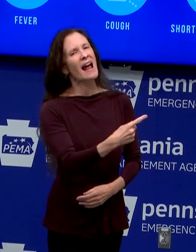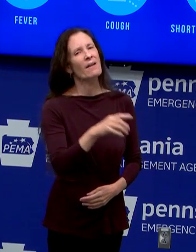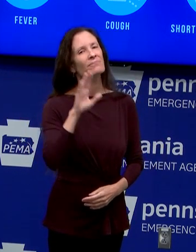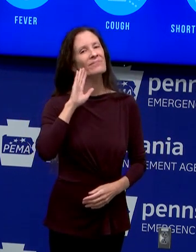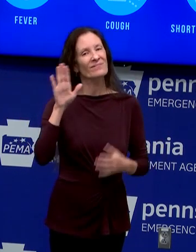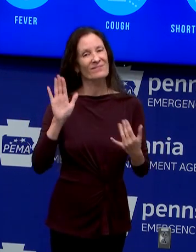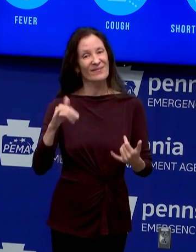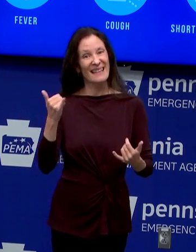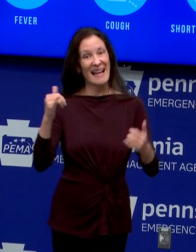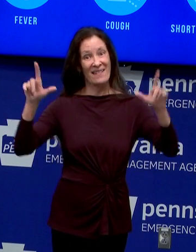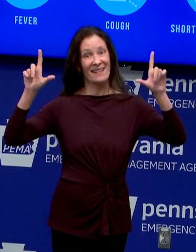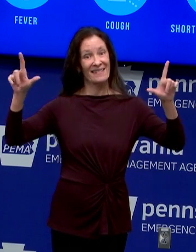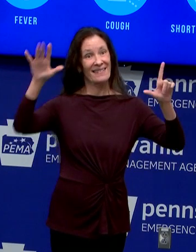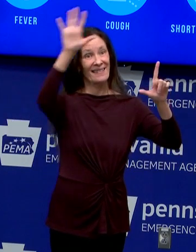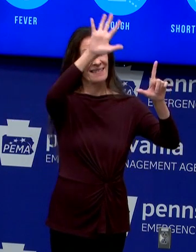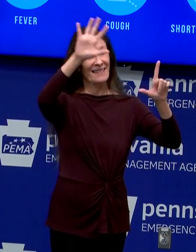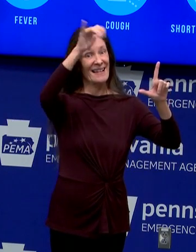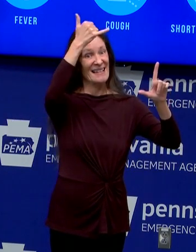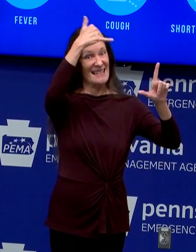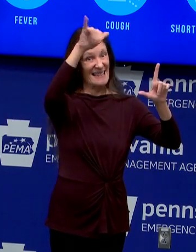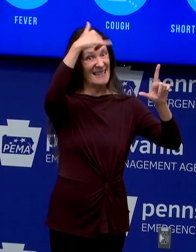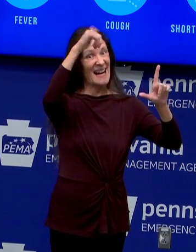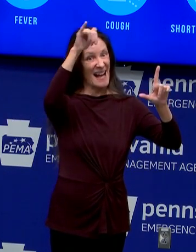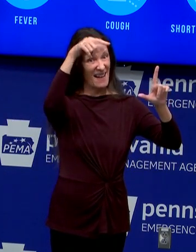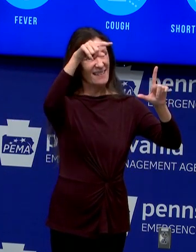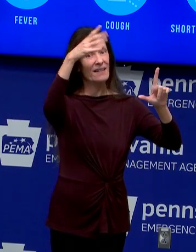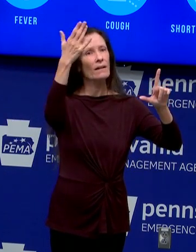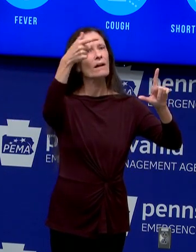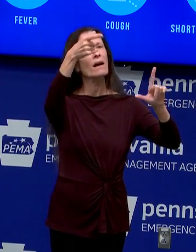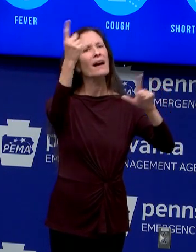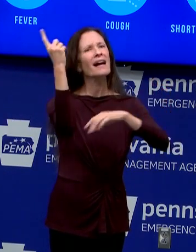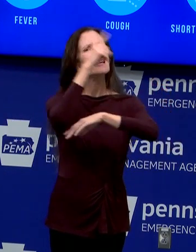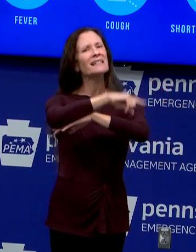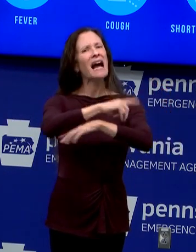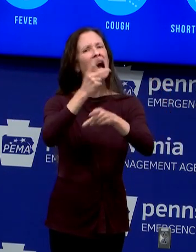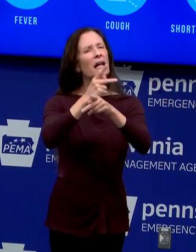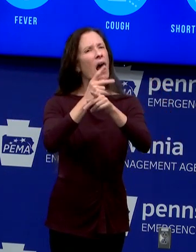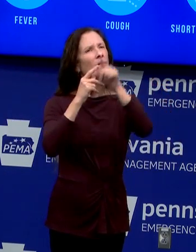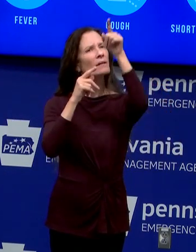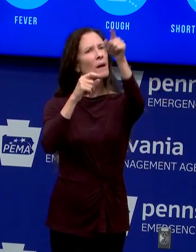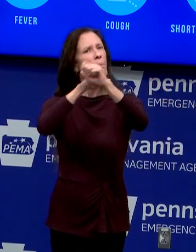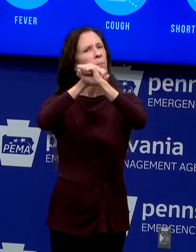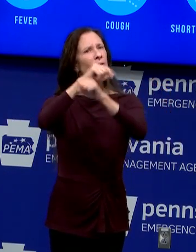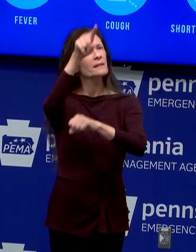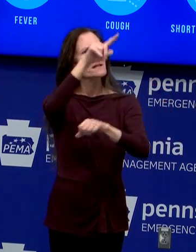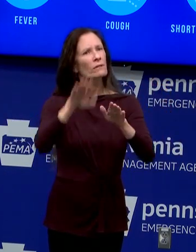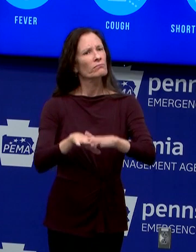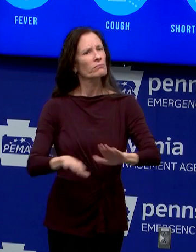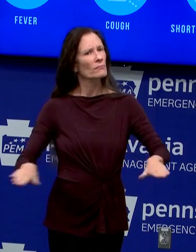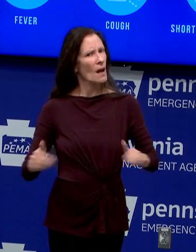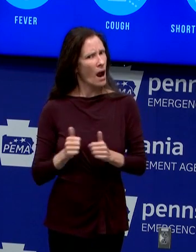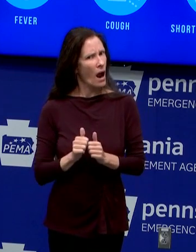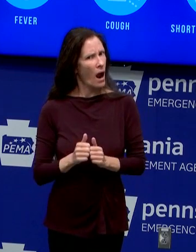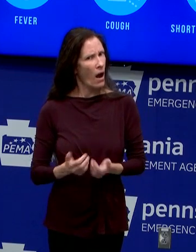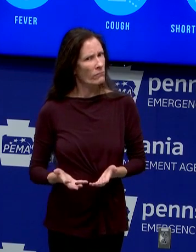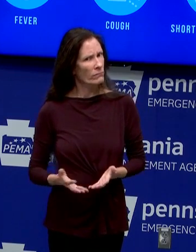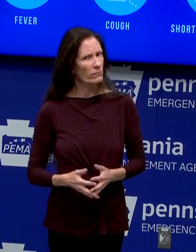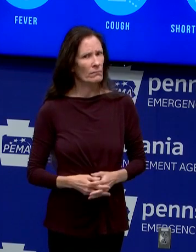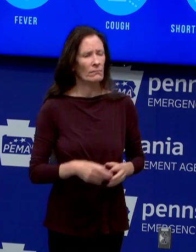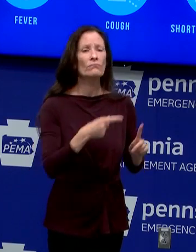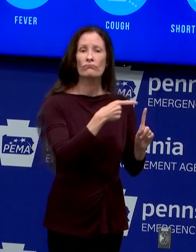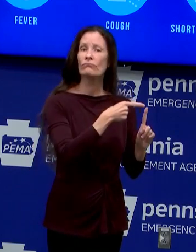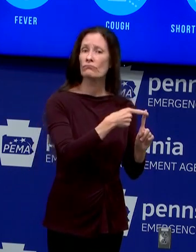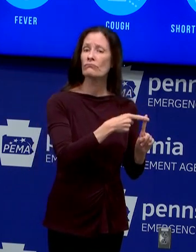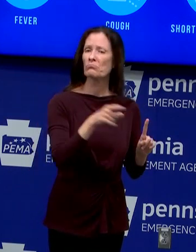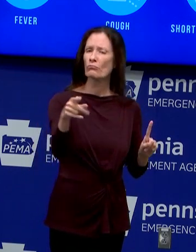this Friday? So those are available on our frequently asked question document on our website, and also it is the Department of